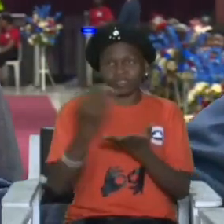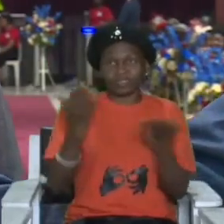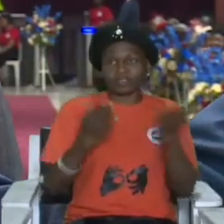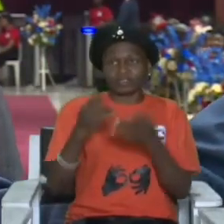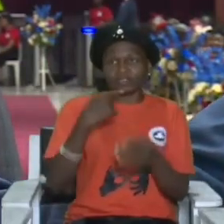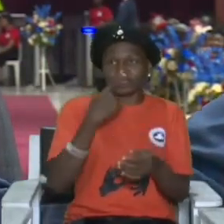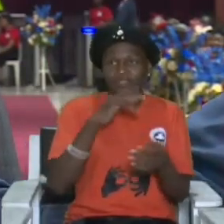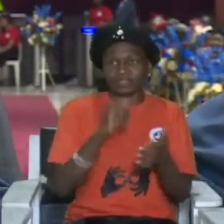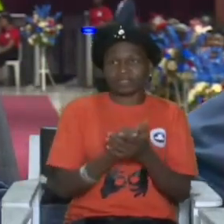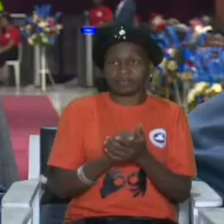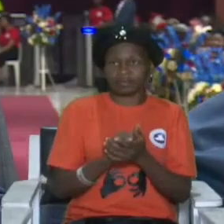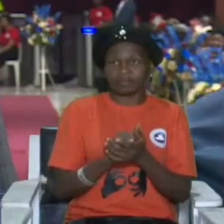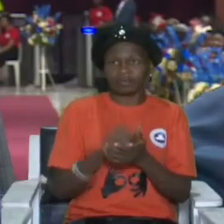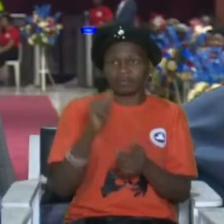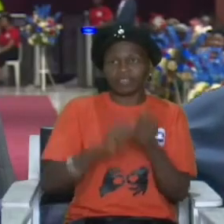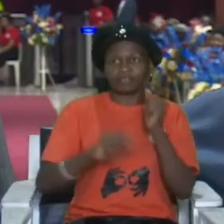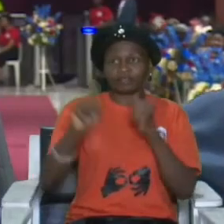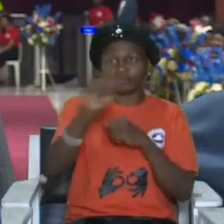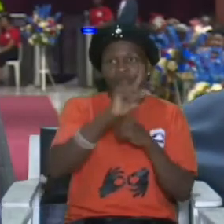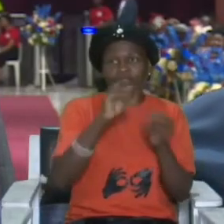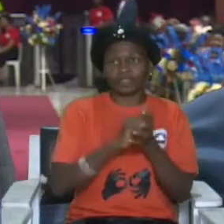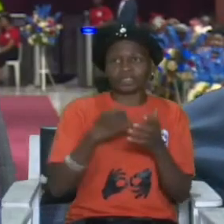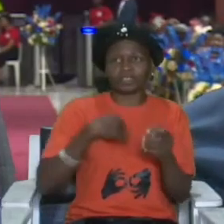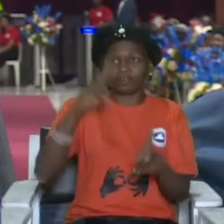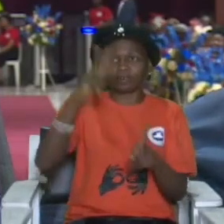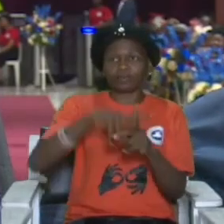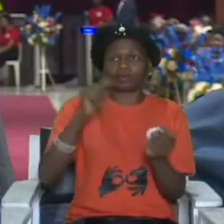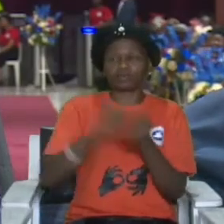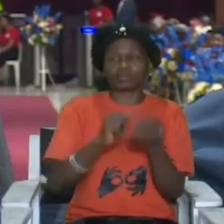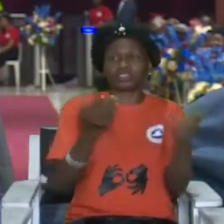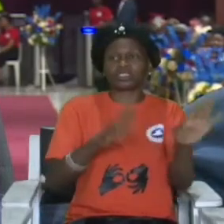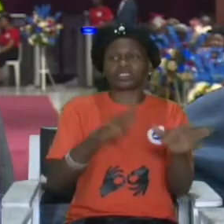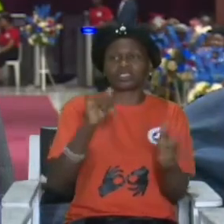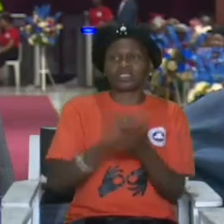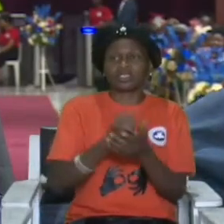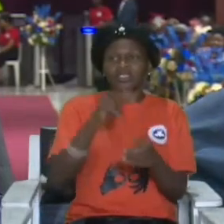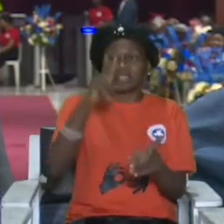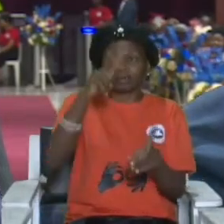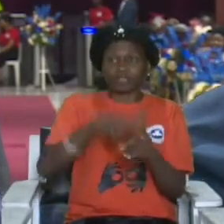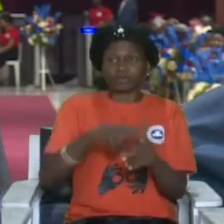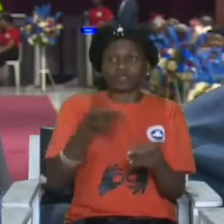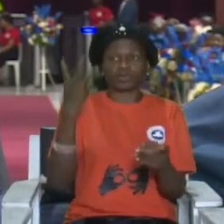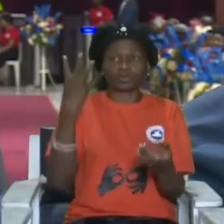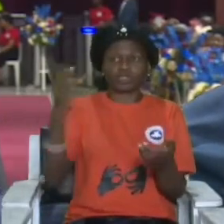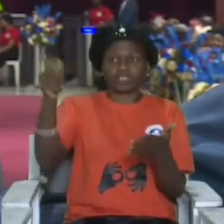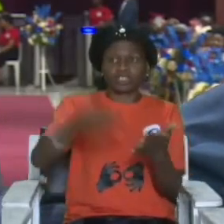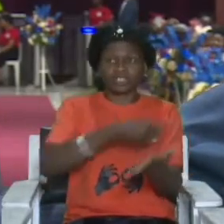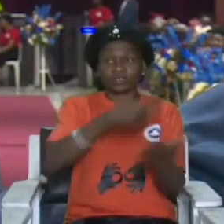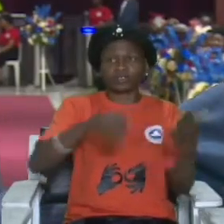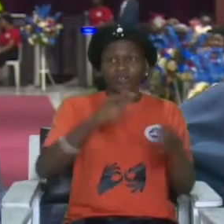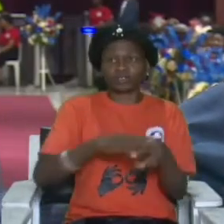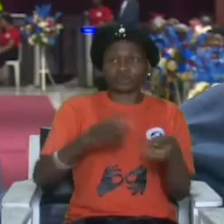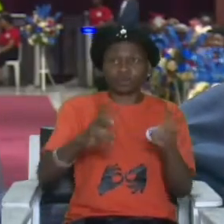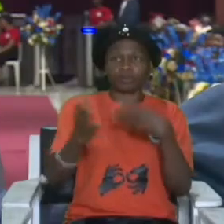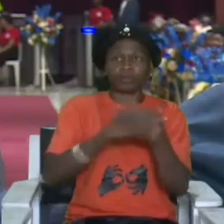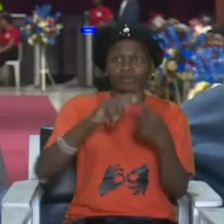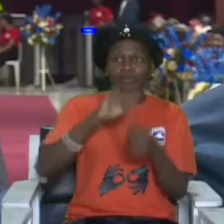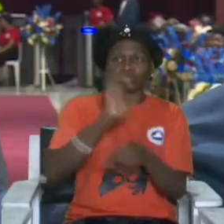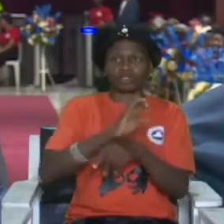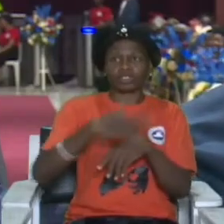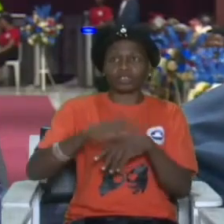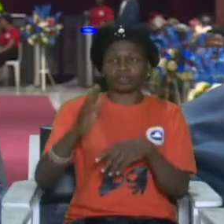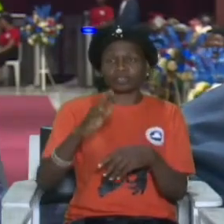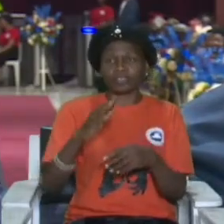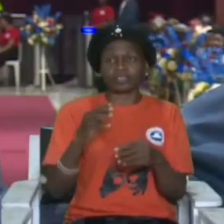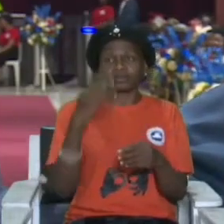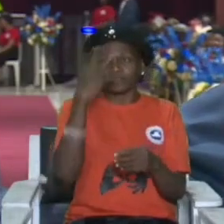said that everyone who had an appointment with death, that the appointment was cancelled. On my way back from church after a beautiful